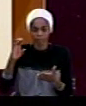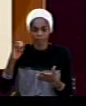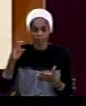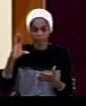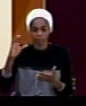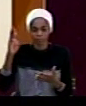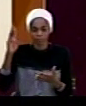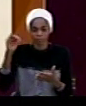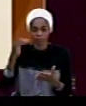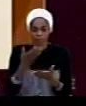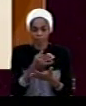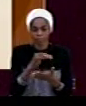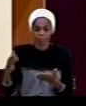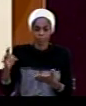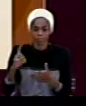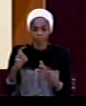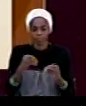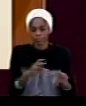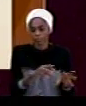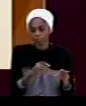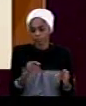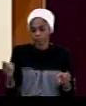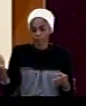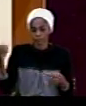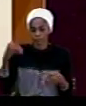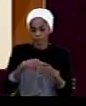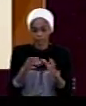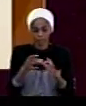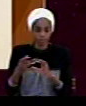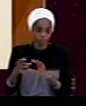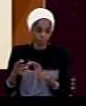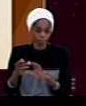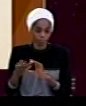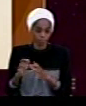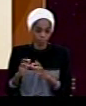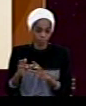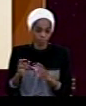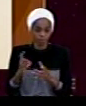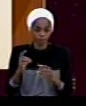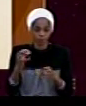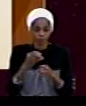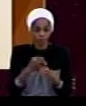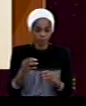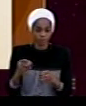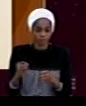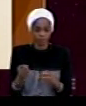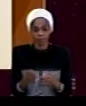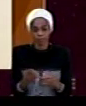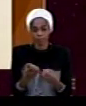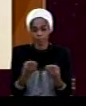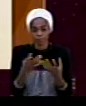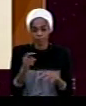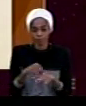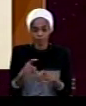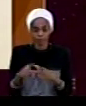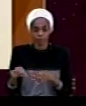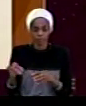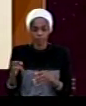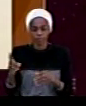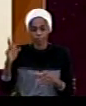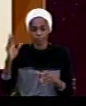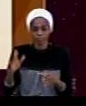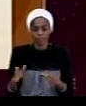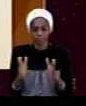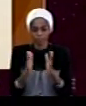upload within 24 hours. And it would take me about a week to do that. But I remember the GS spoke about favor and mercy in one of